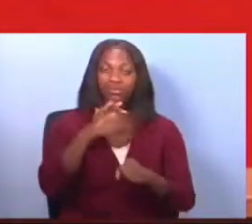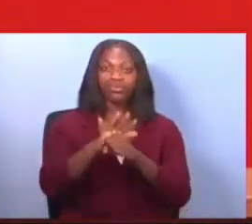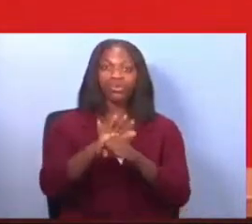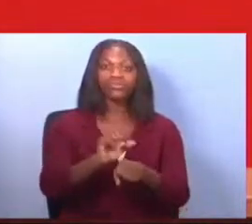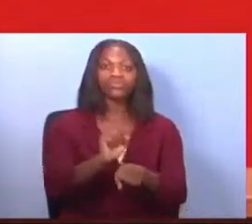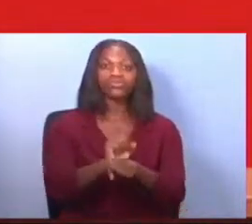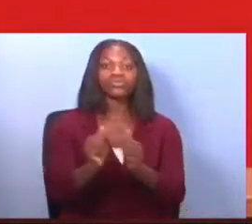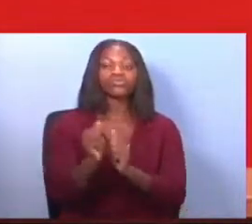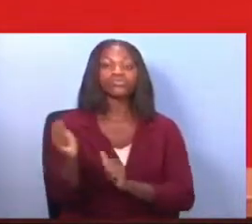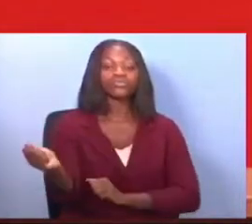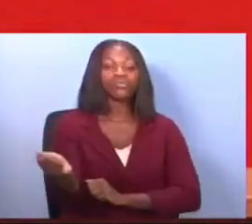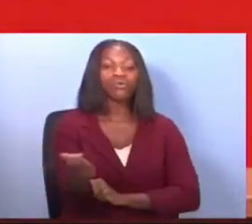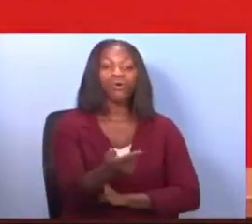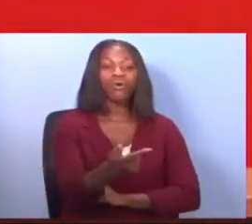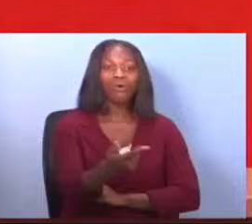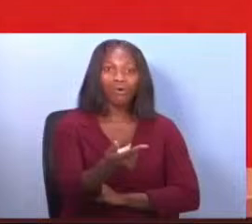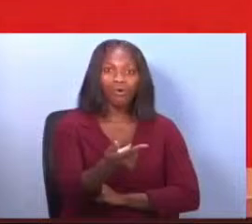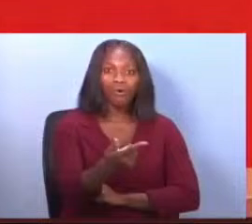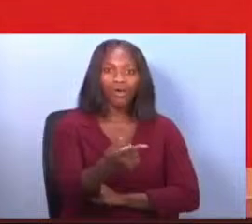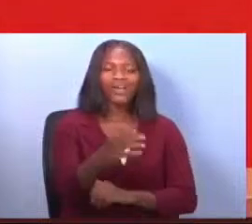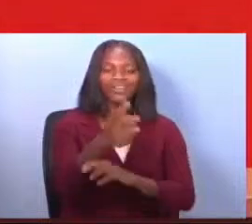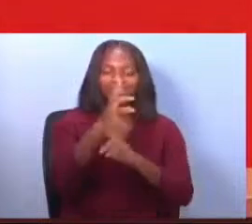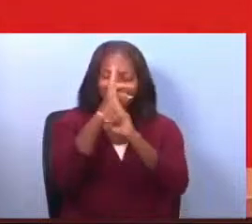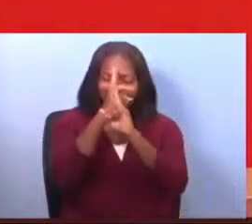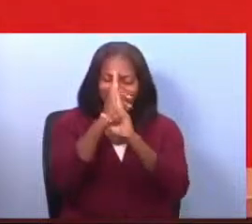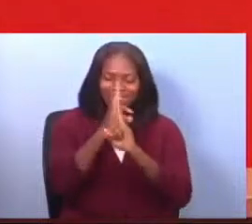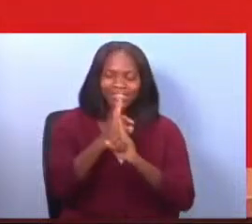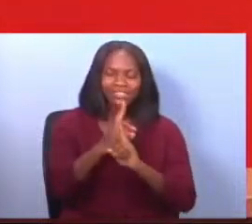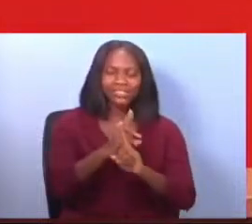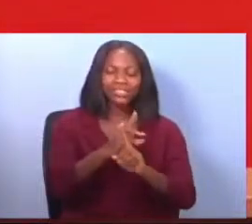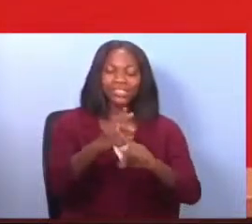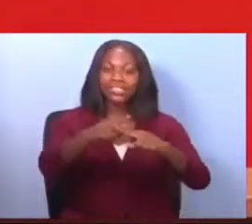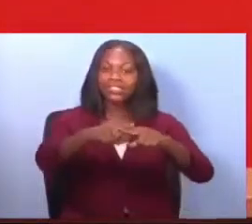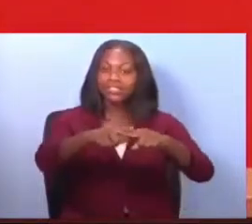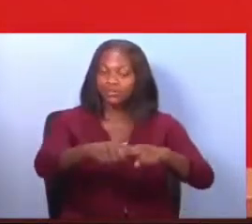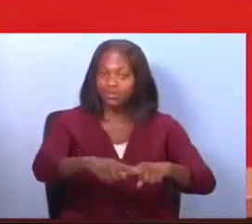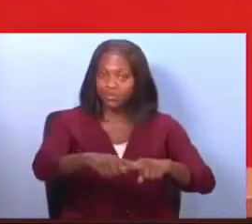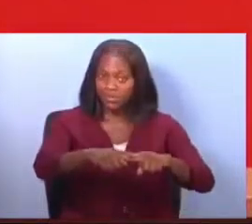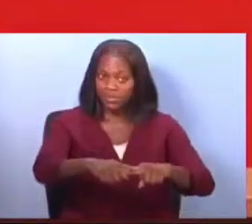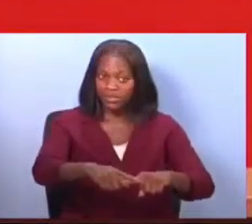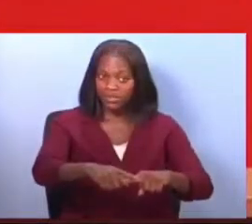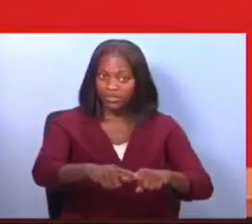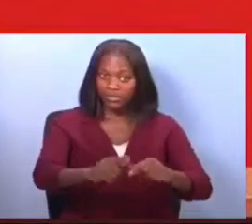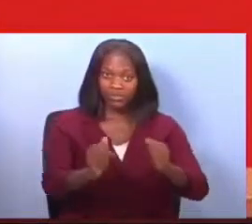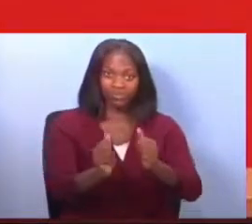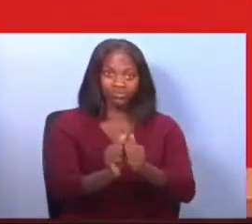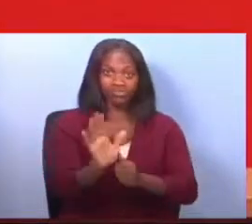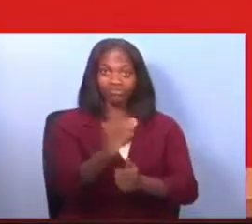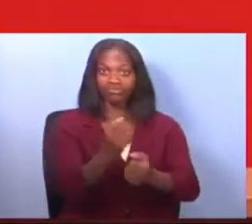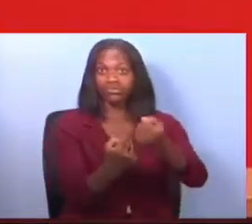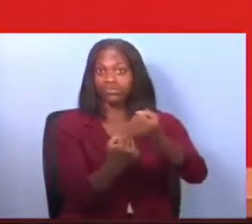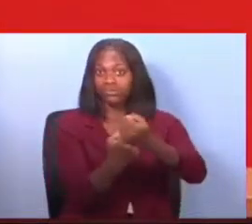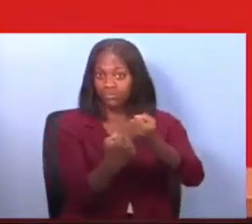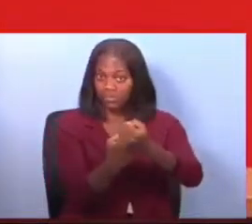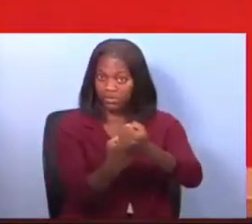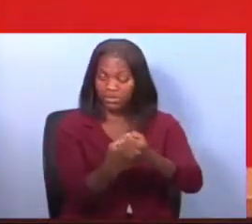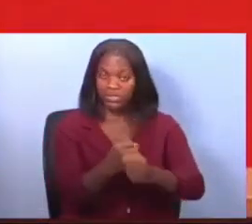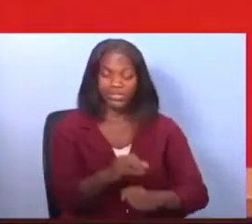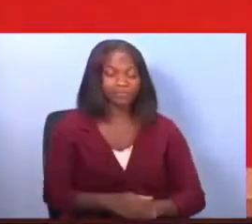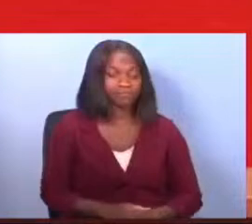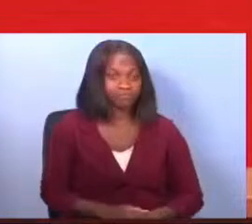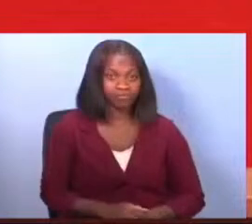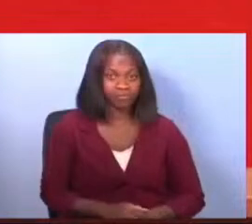you very diligently and reliably with your support. I